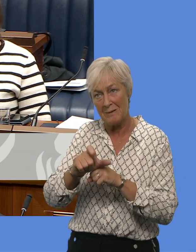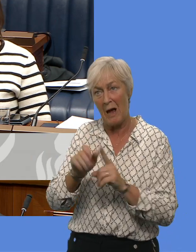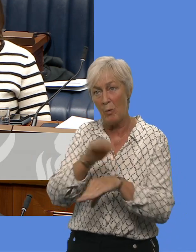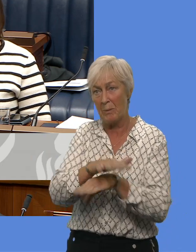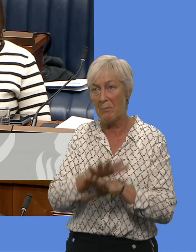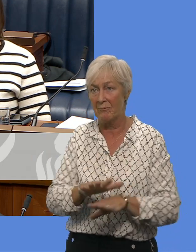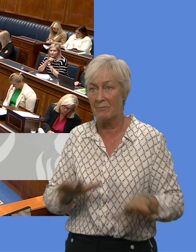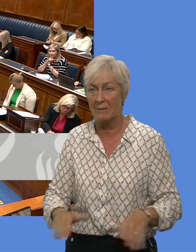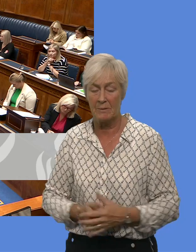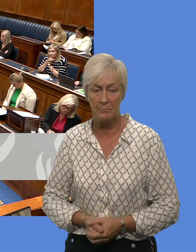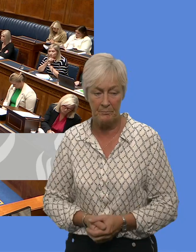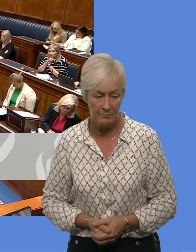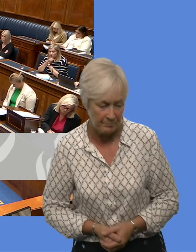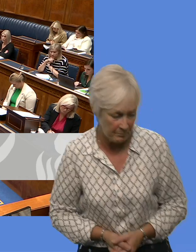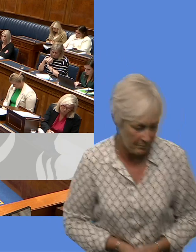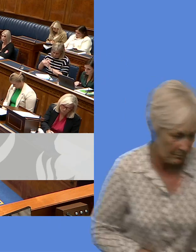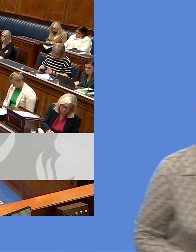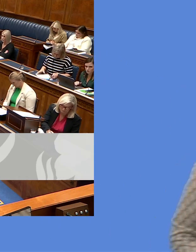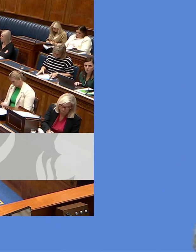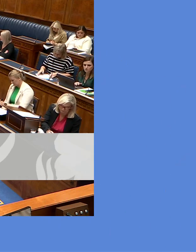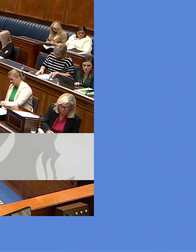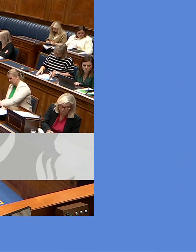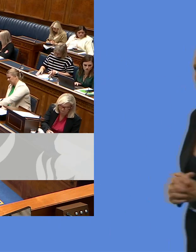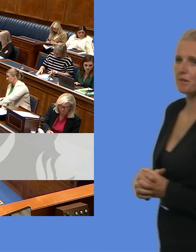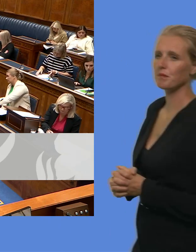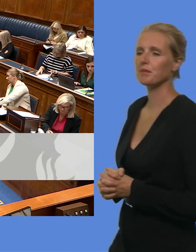area. Move to the next question, and that's Paula